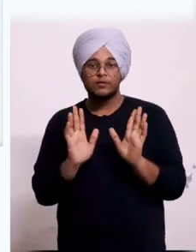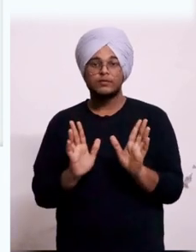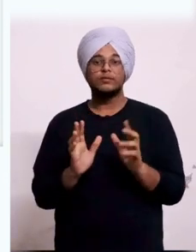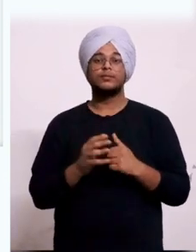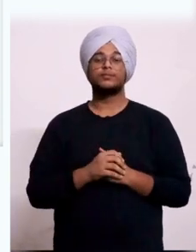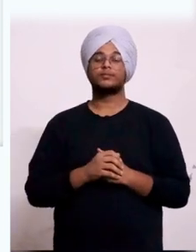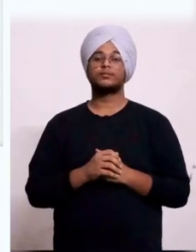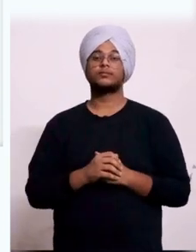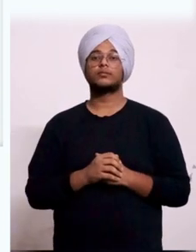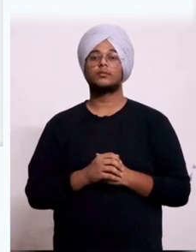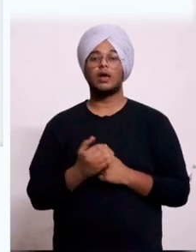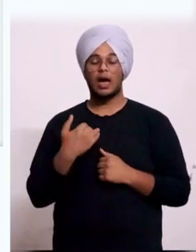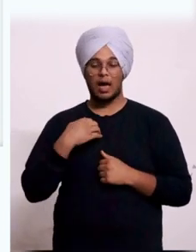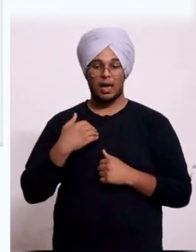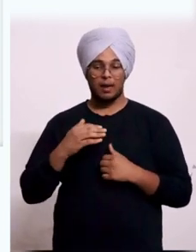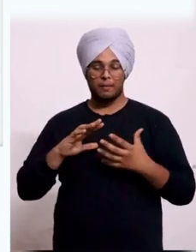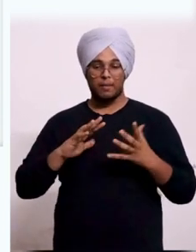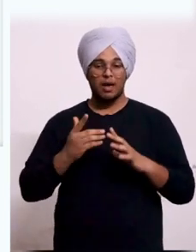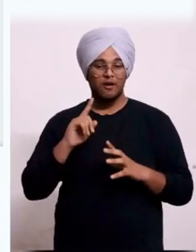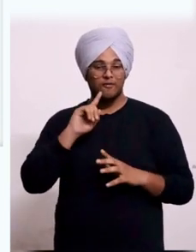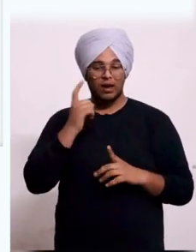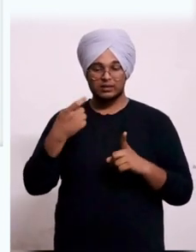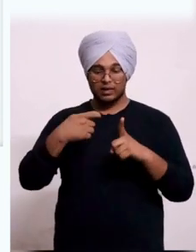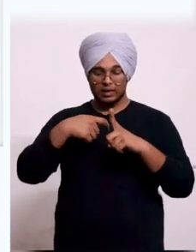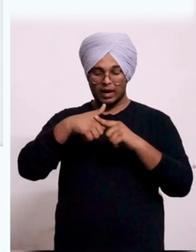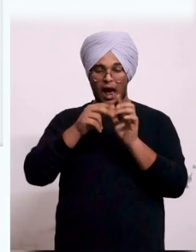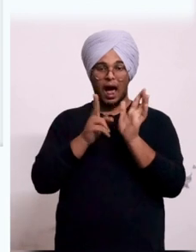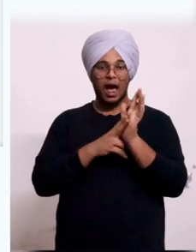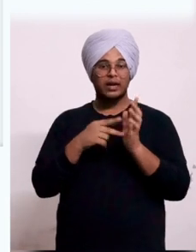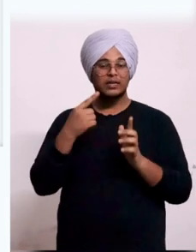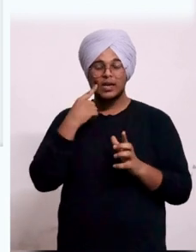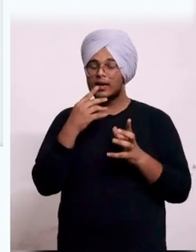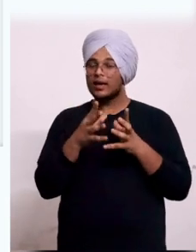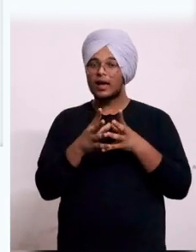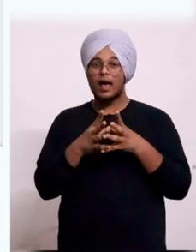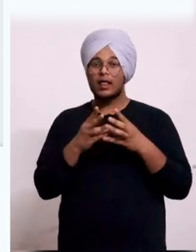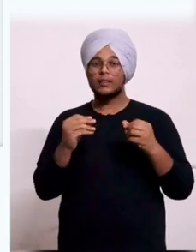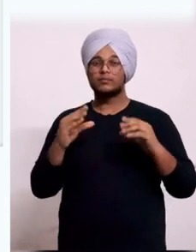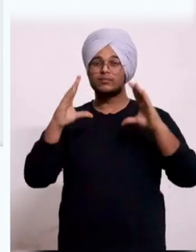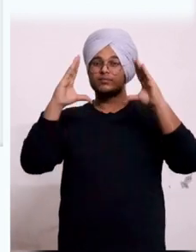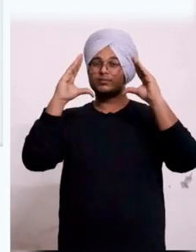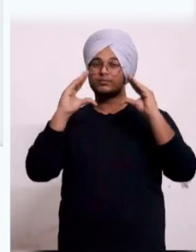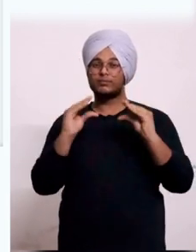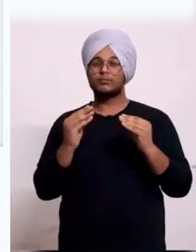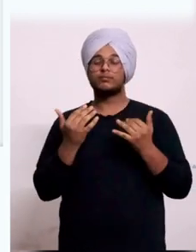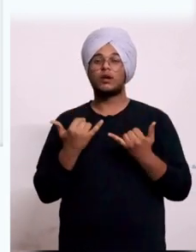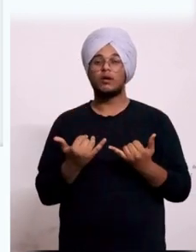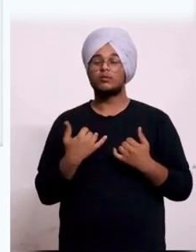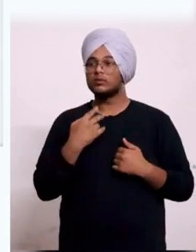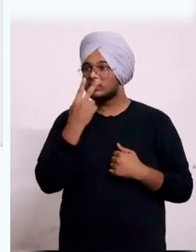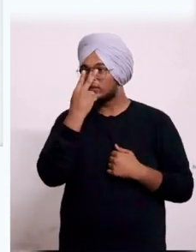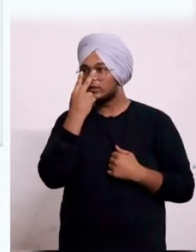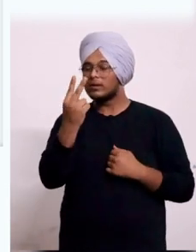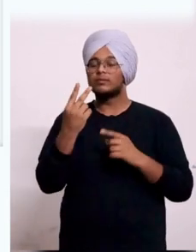Kani. Handmade Kashmiri Kani can be distinguished from its mechanical European copy